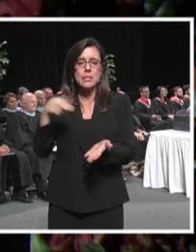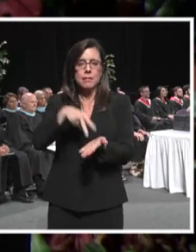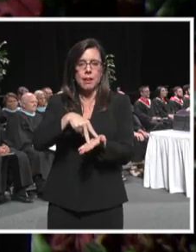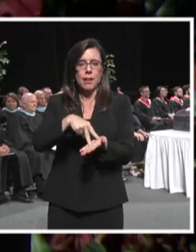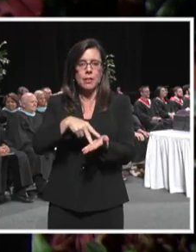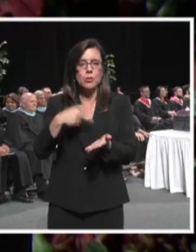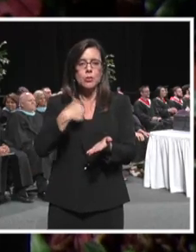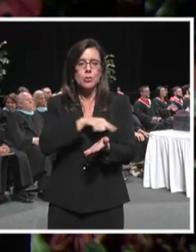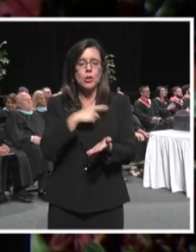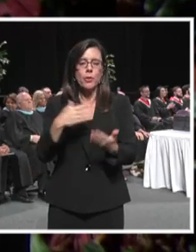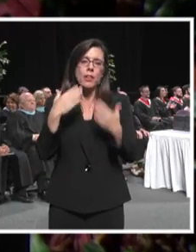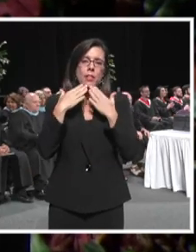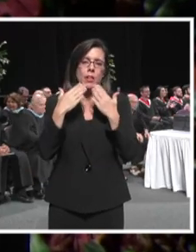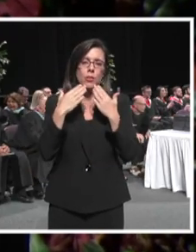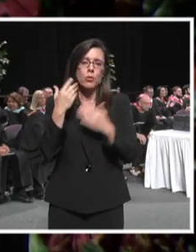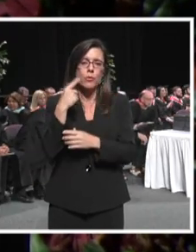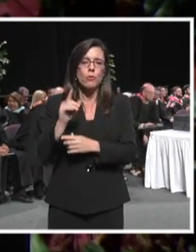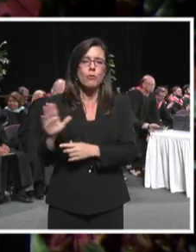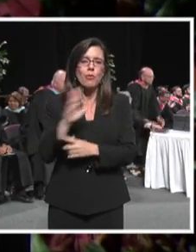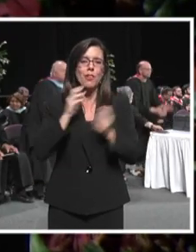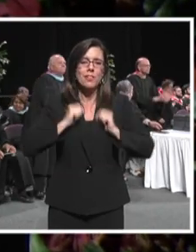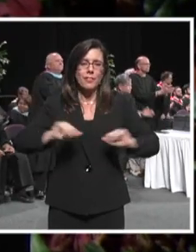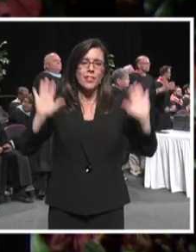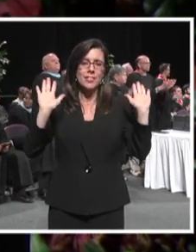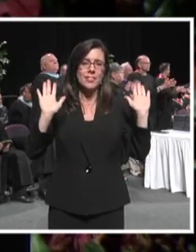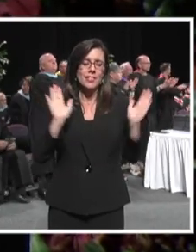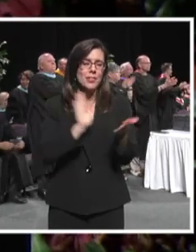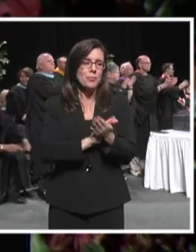may recognize your sacrifice.